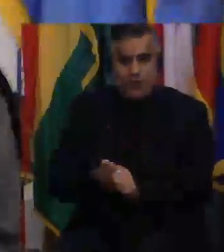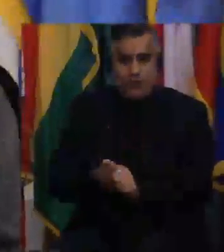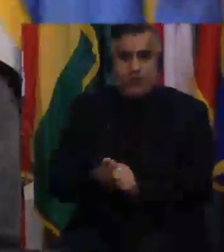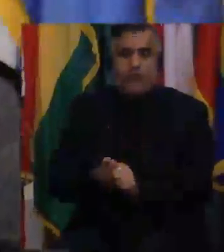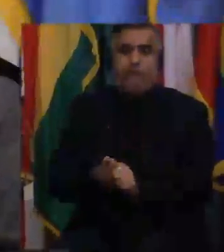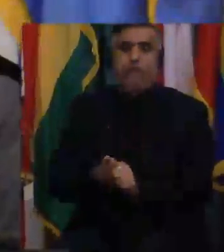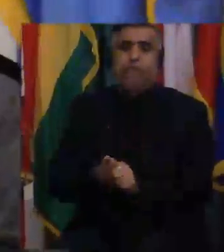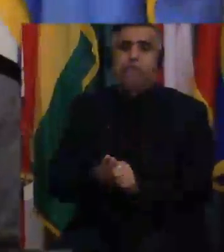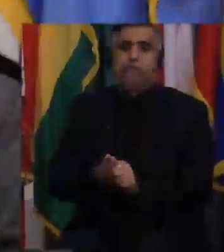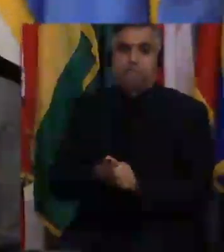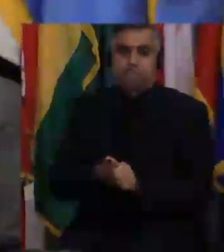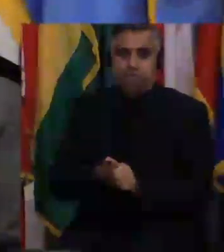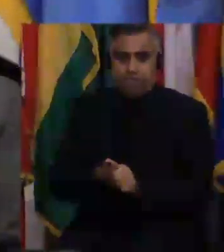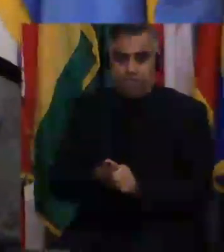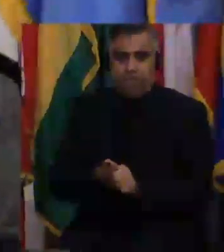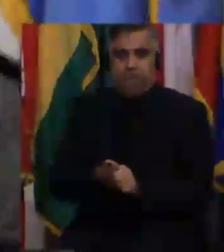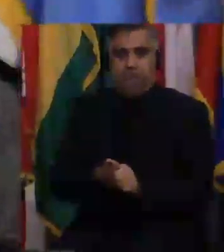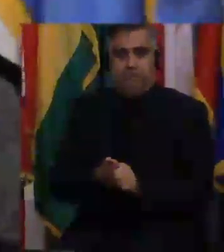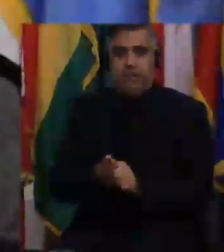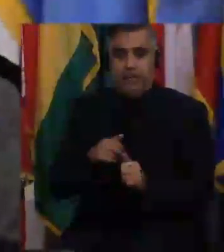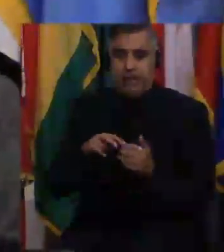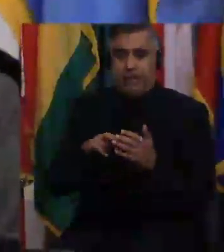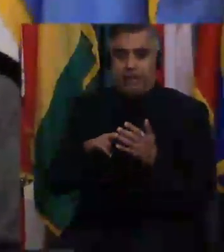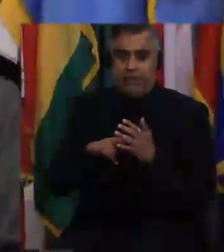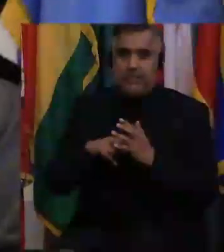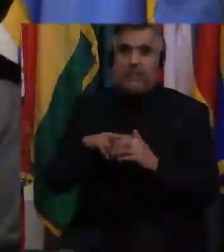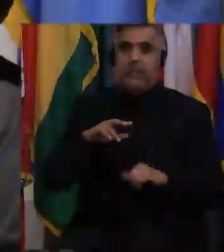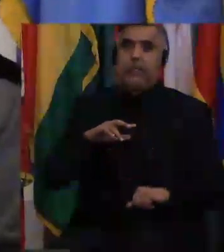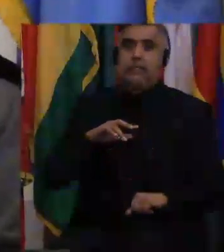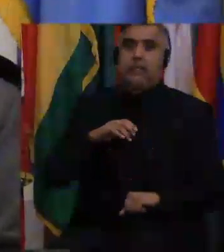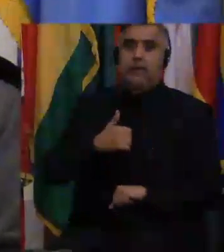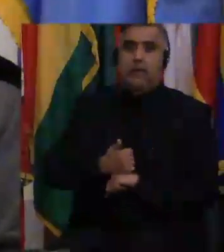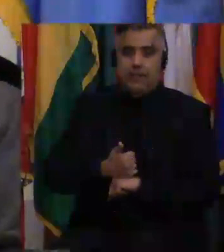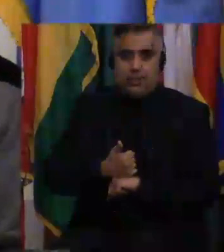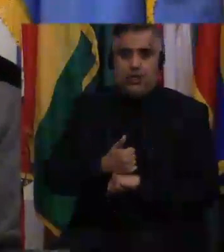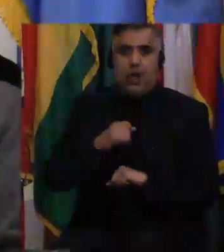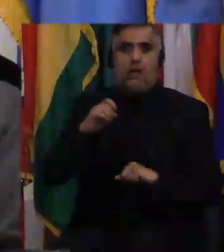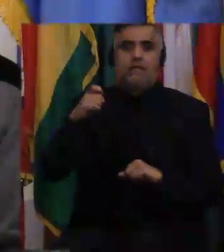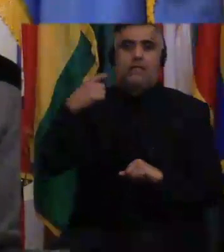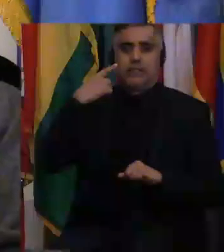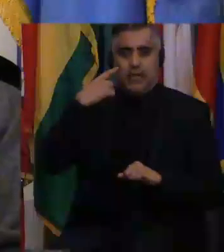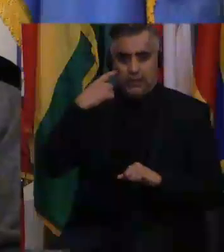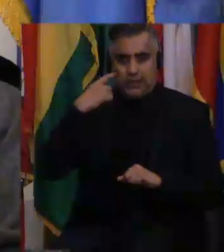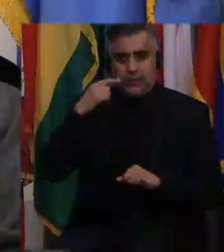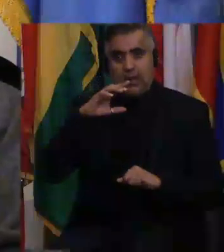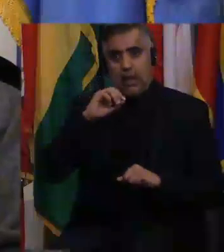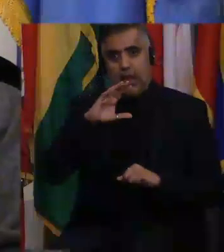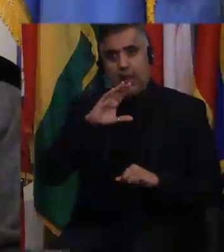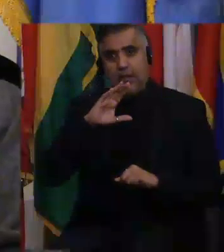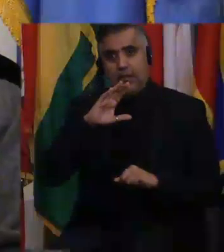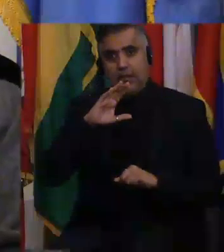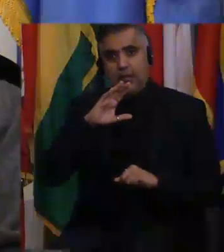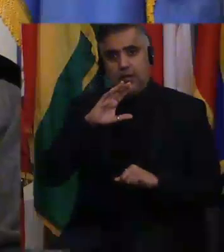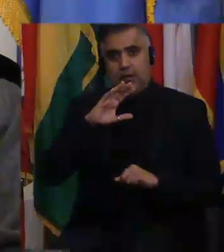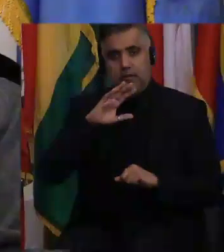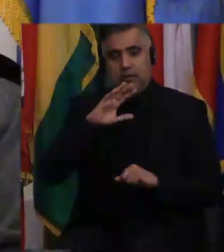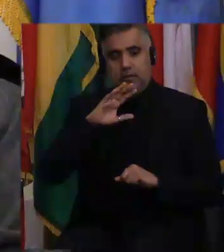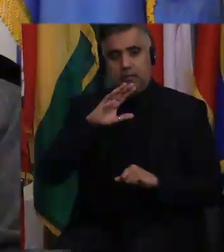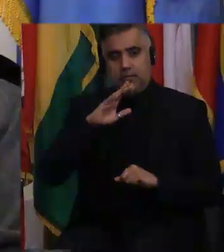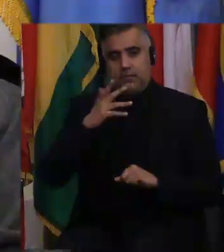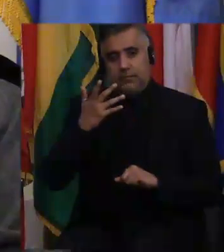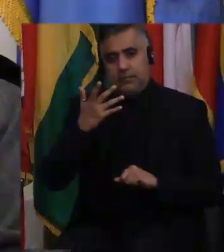obviously, it refers to the implementation by the states, and it's getting to be